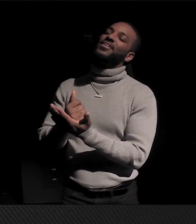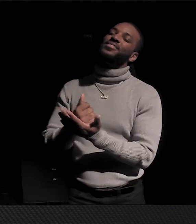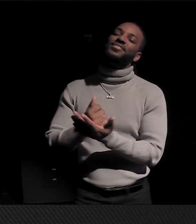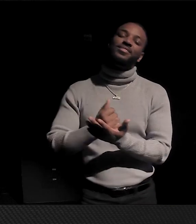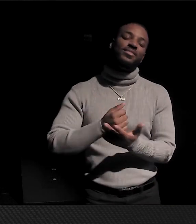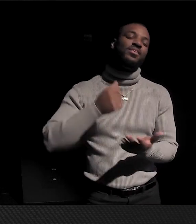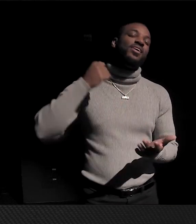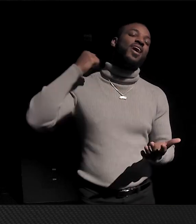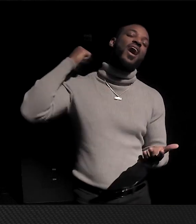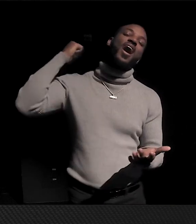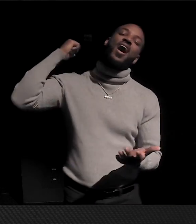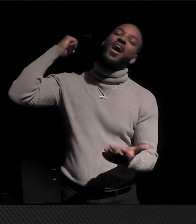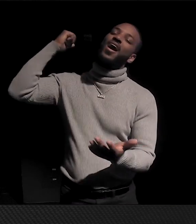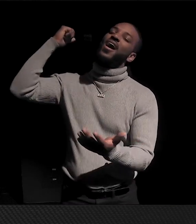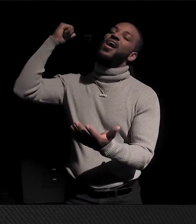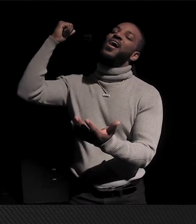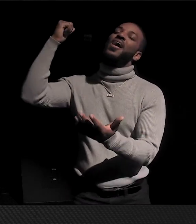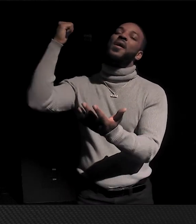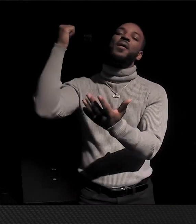amen,